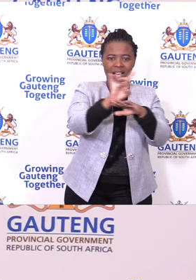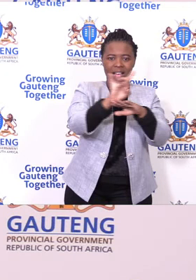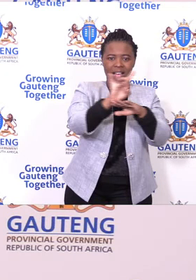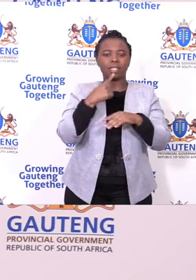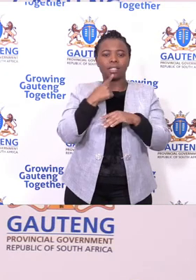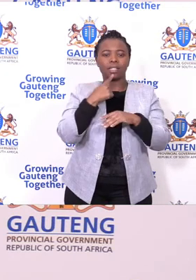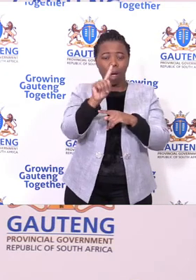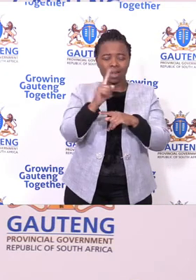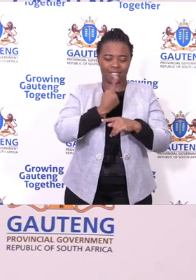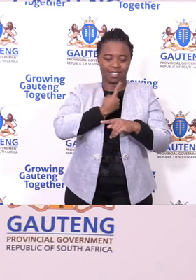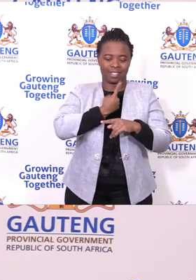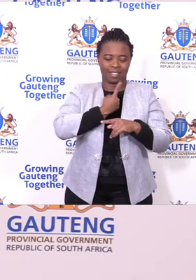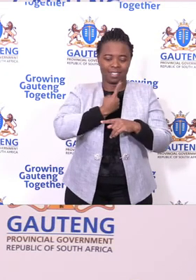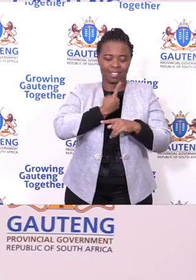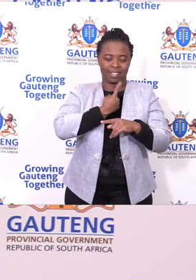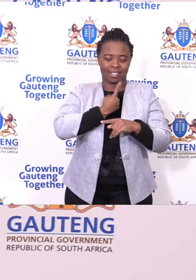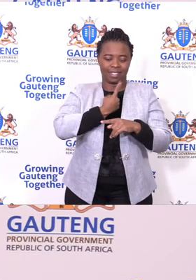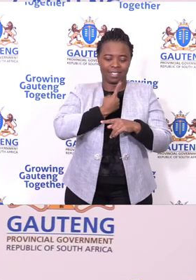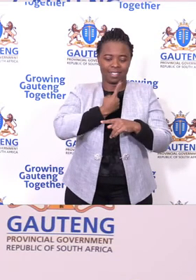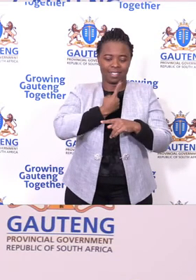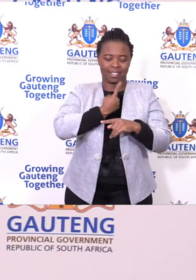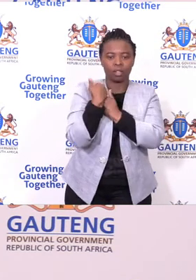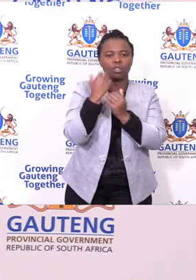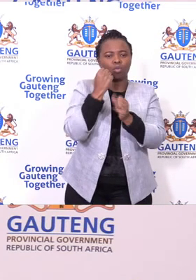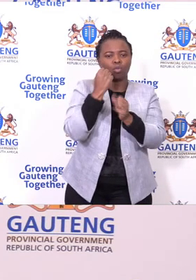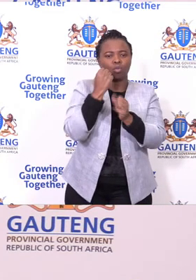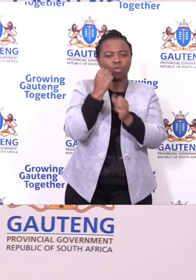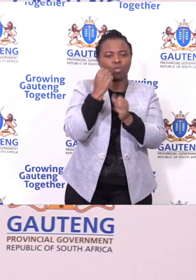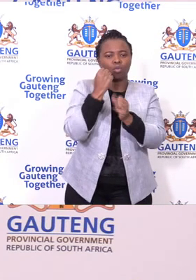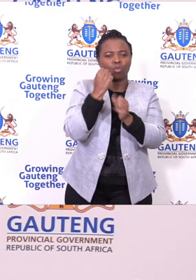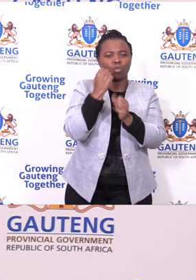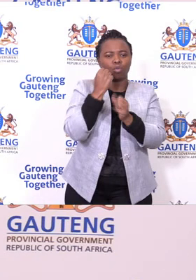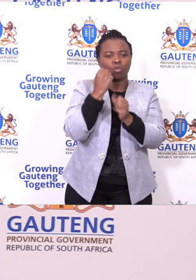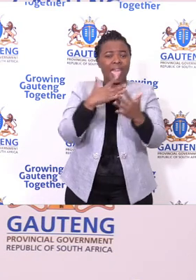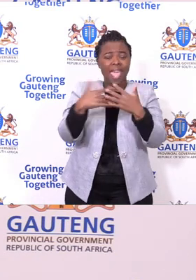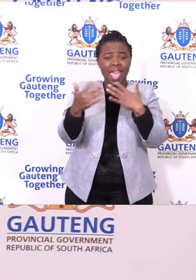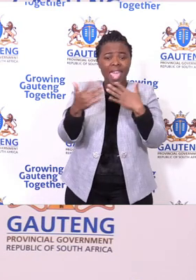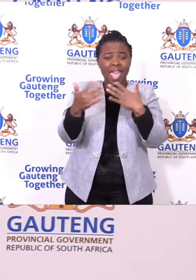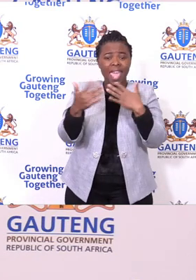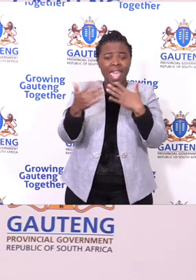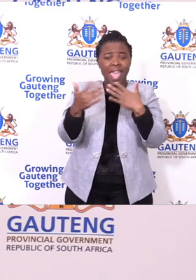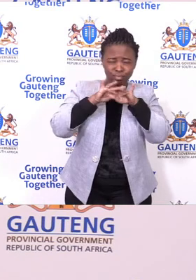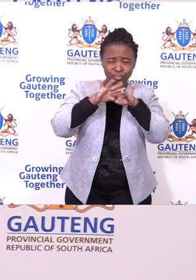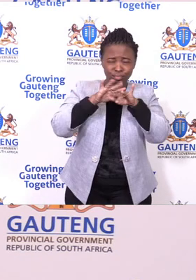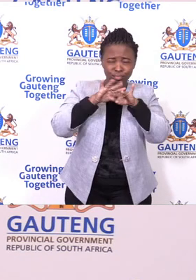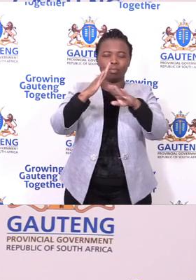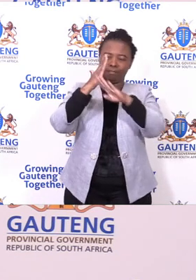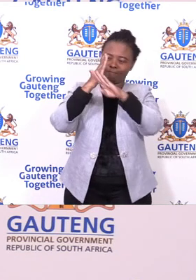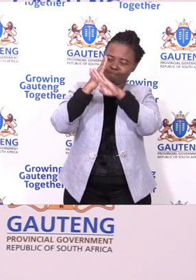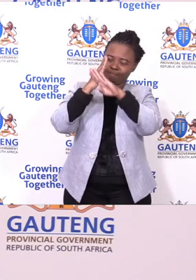of precautions that make sure that we are able to prevent any spread even when the